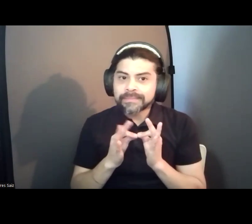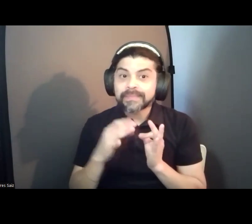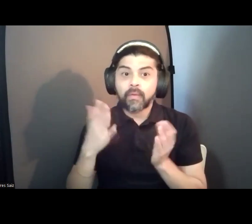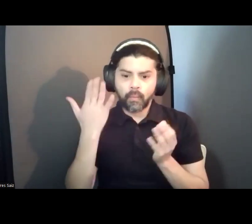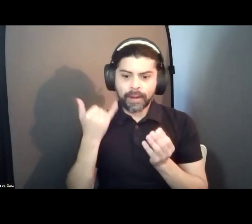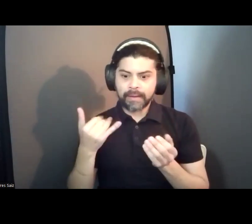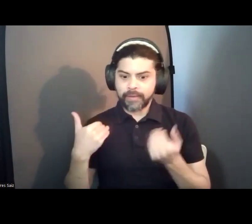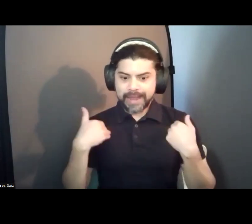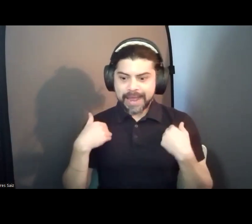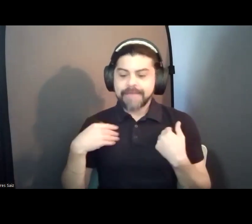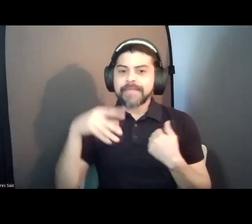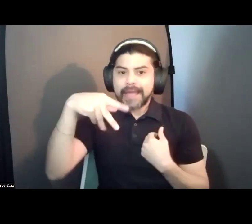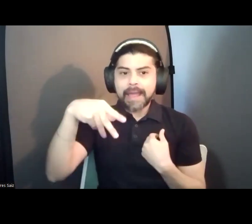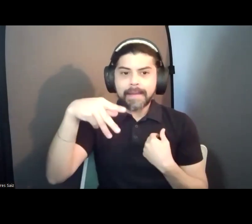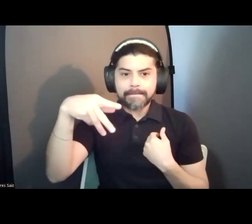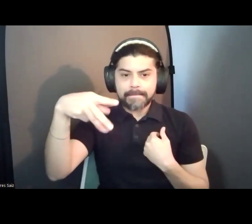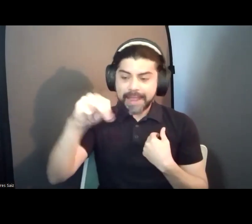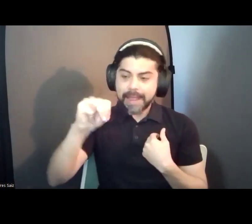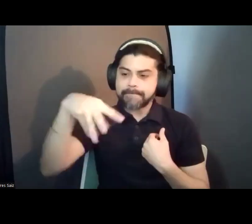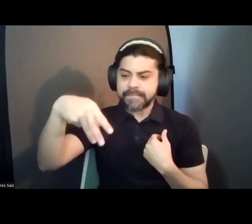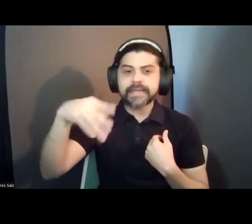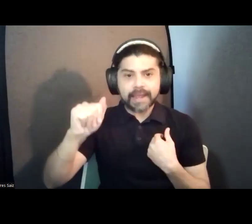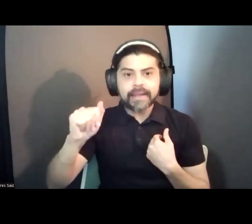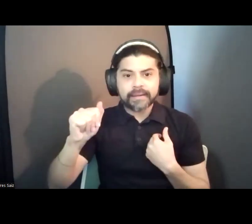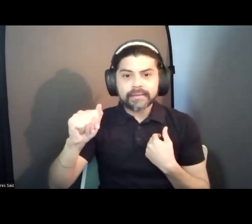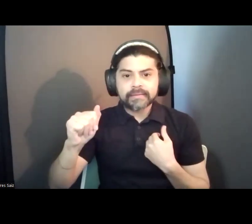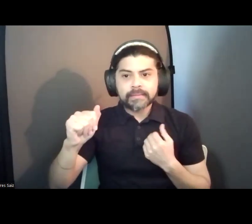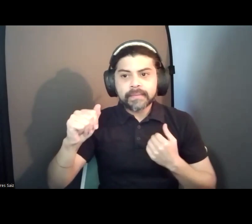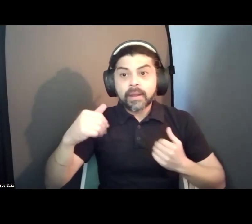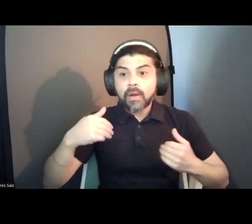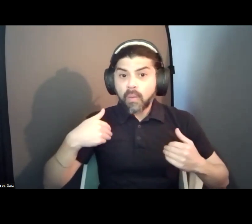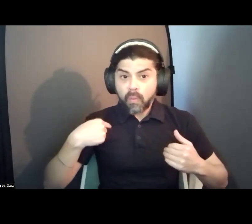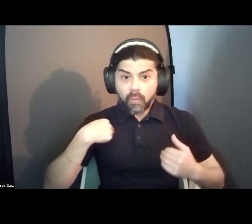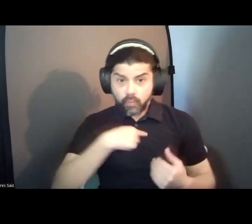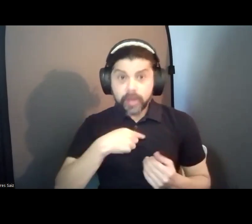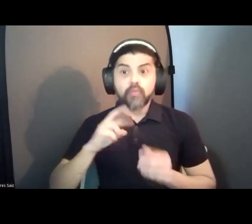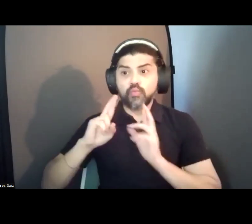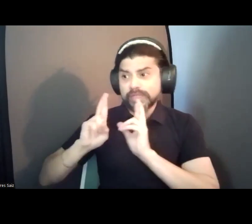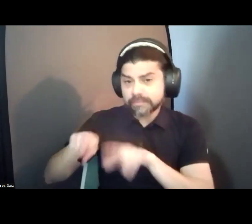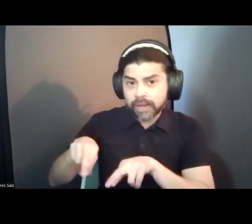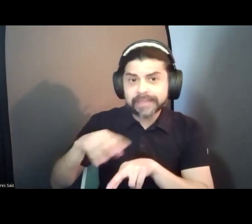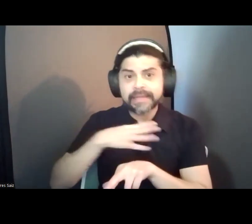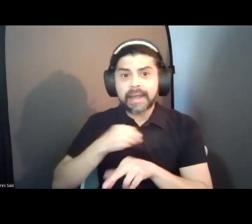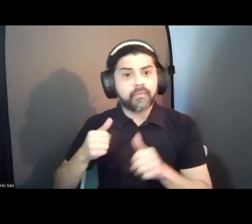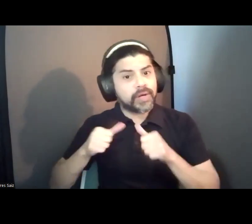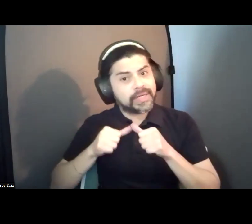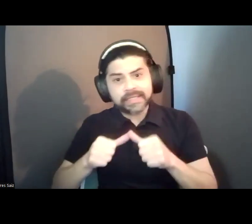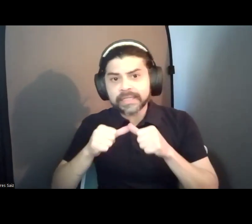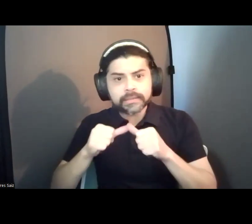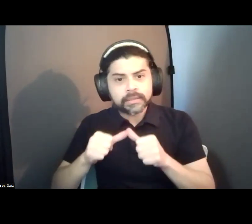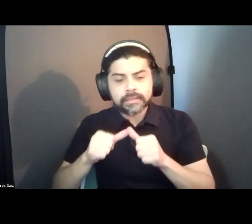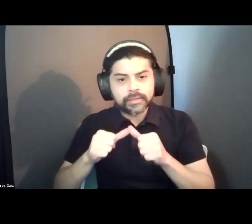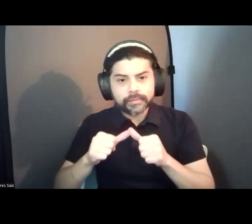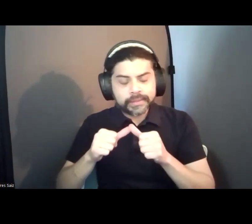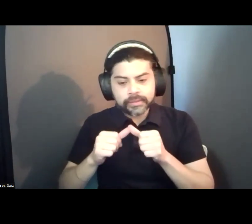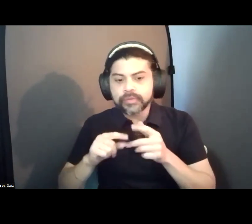going forward. So again, we are responding. We are also proactively continuing that work. And I know you all are partners in it with us. So